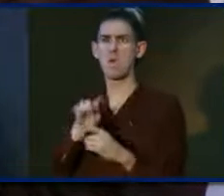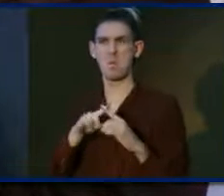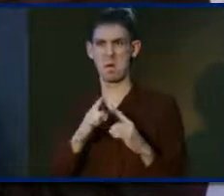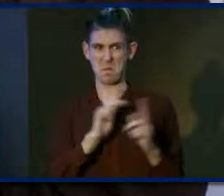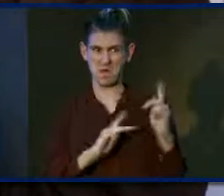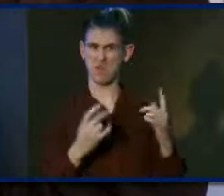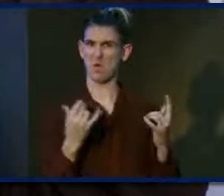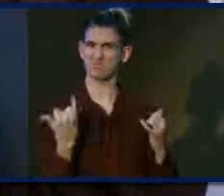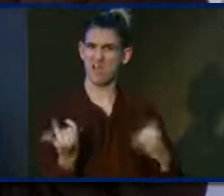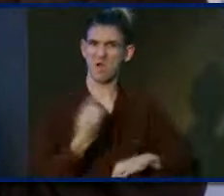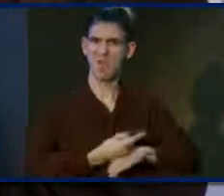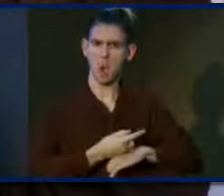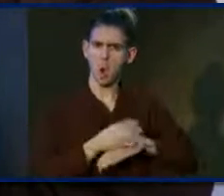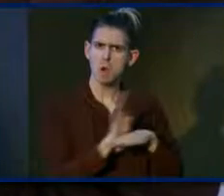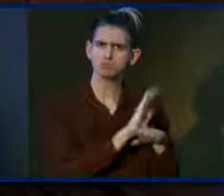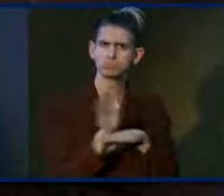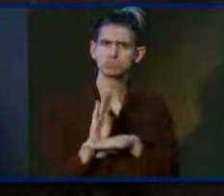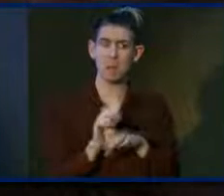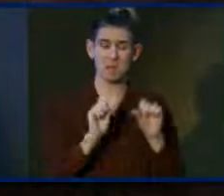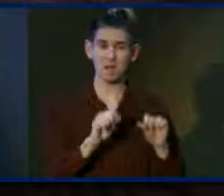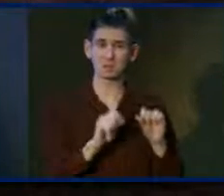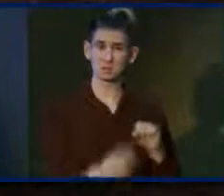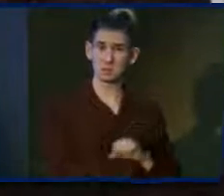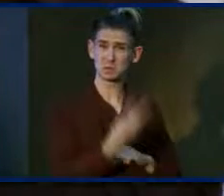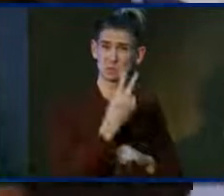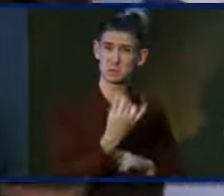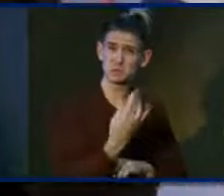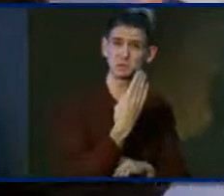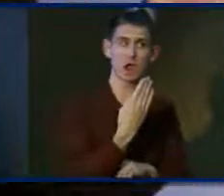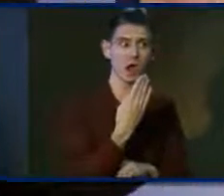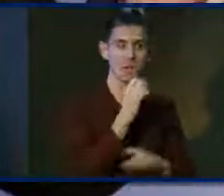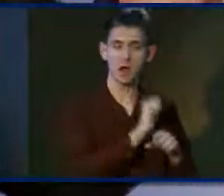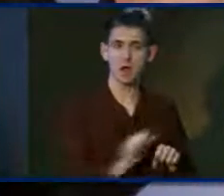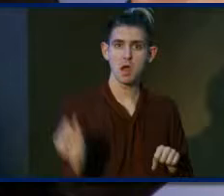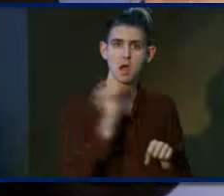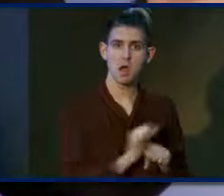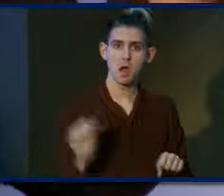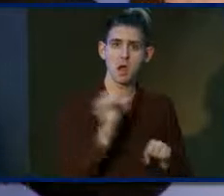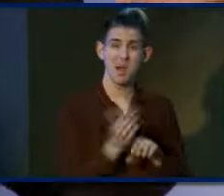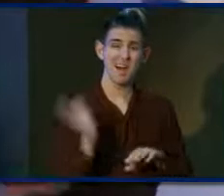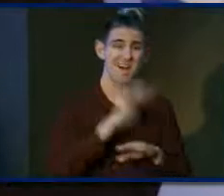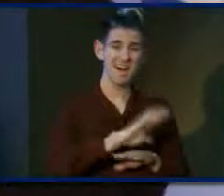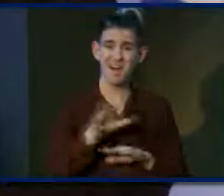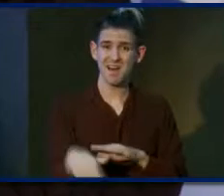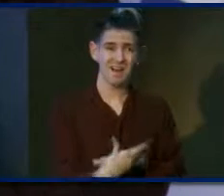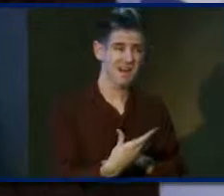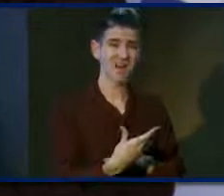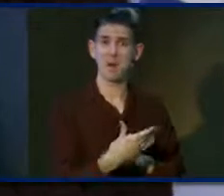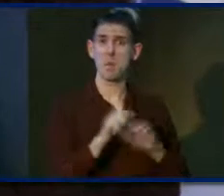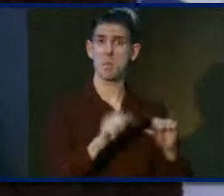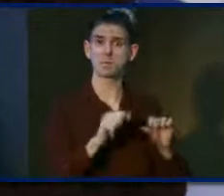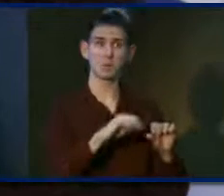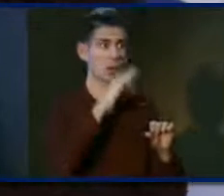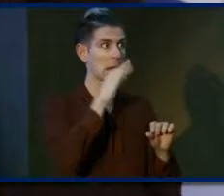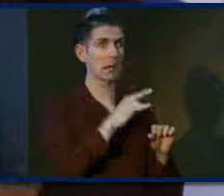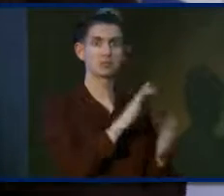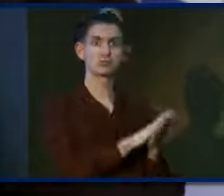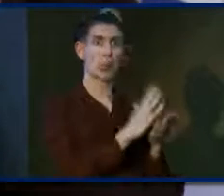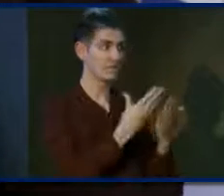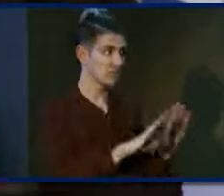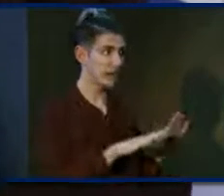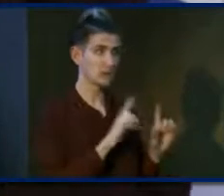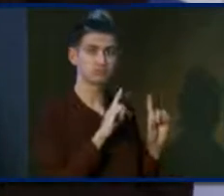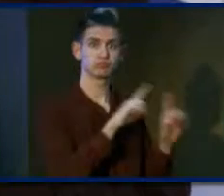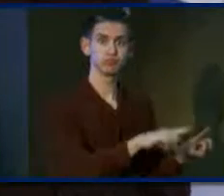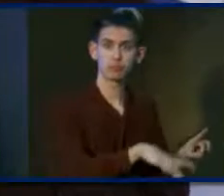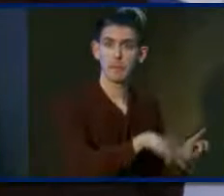these days, right? Might be working 2 jobs or might be working long hours and have to pick up the kids from school and take them to a soccer game. And making sure that